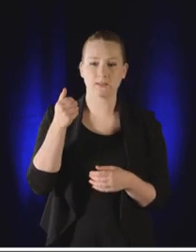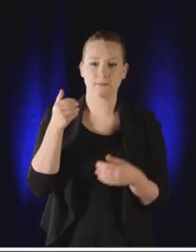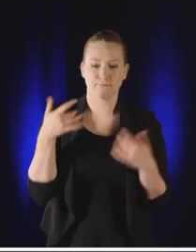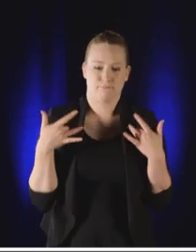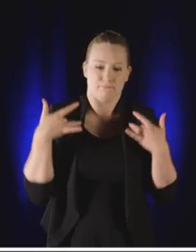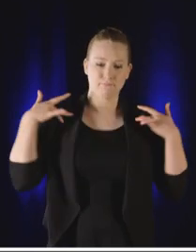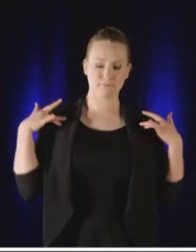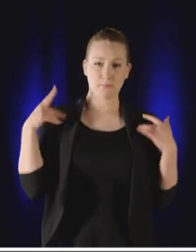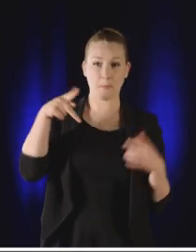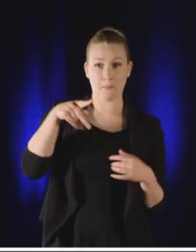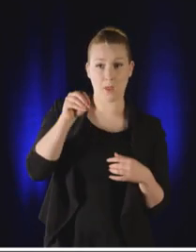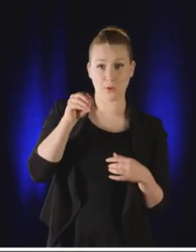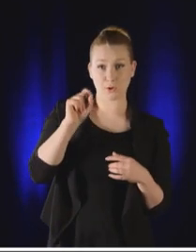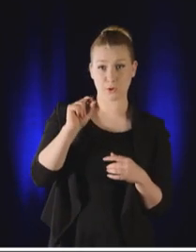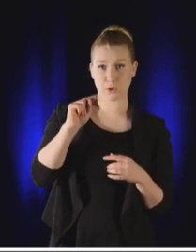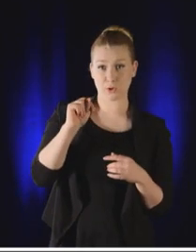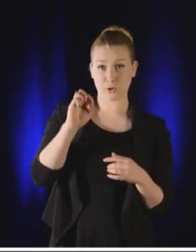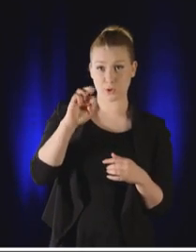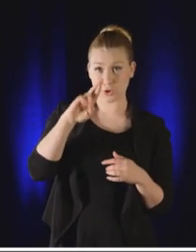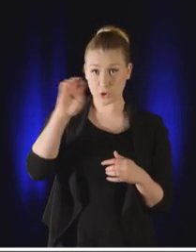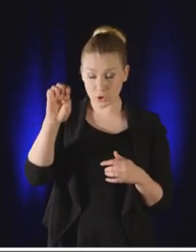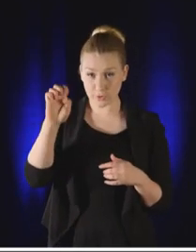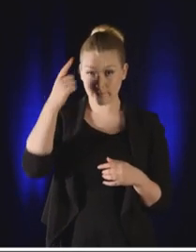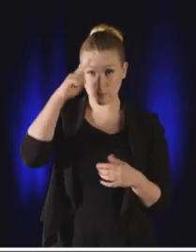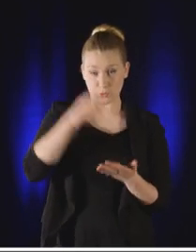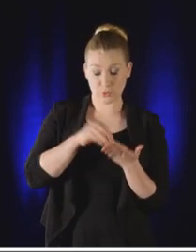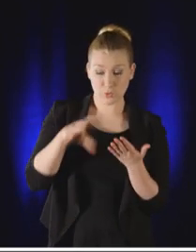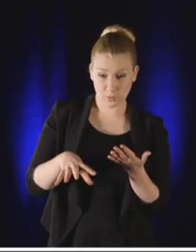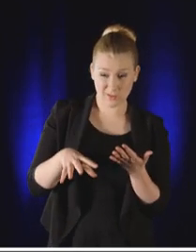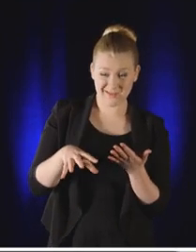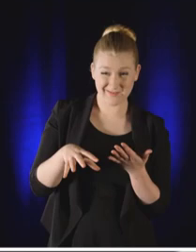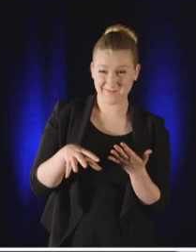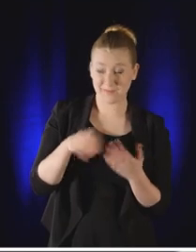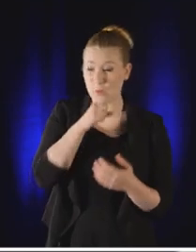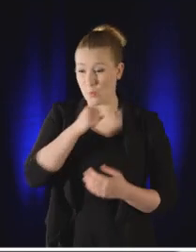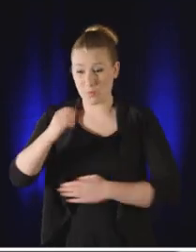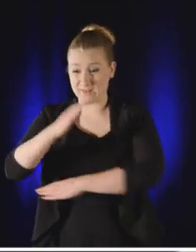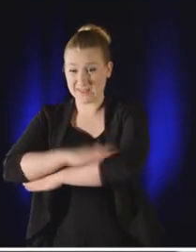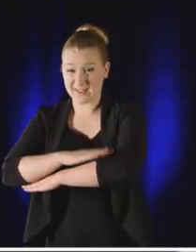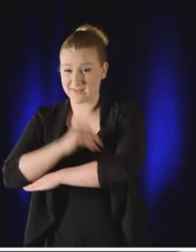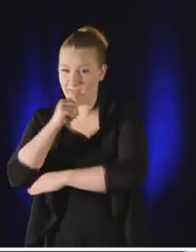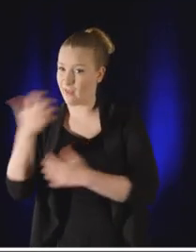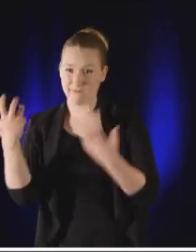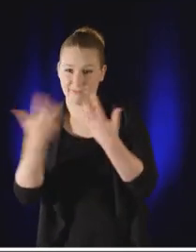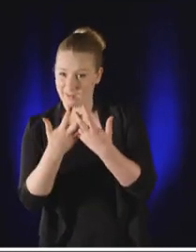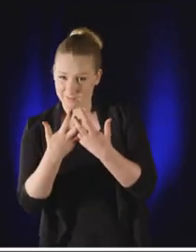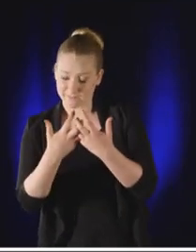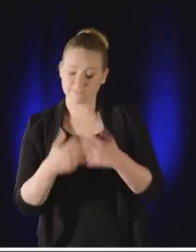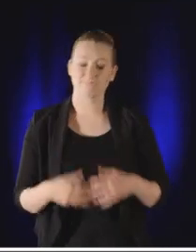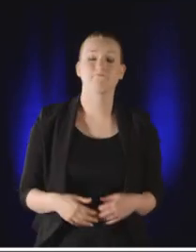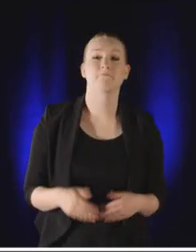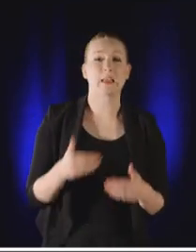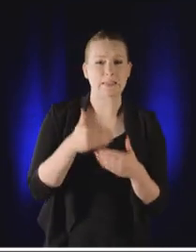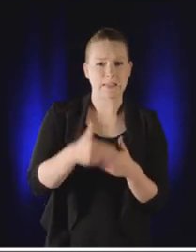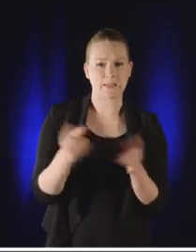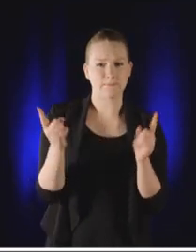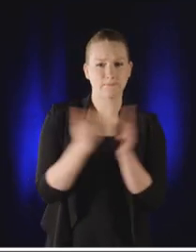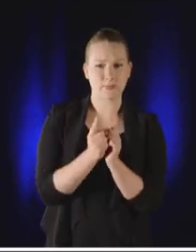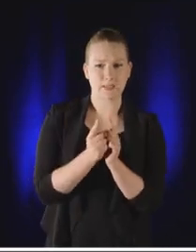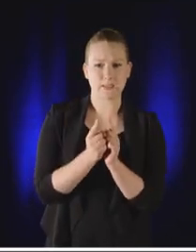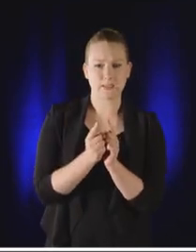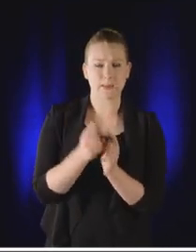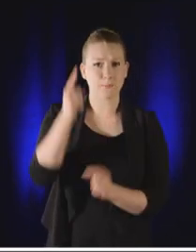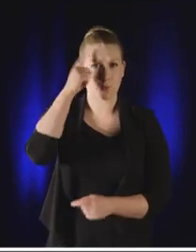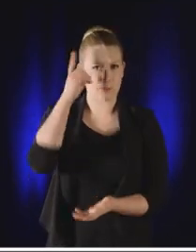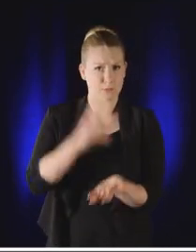desks did nothing but harm students' backs. I then went and talked to a neurosurgeon, Dr. Maurice Collada, who told